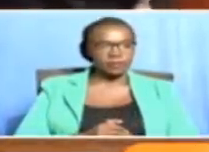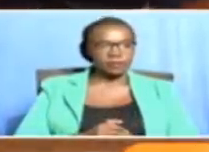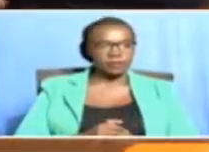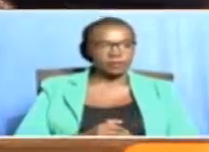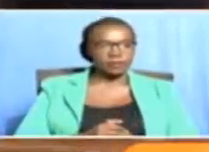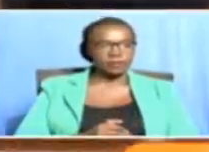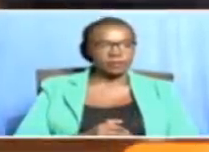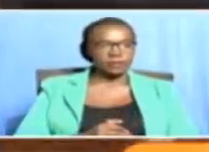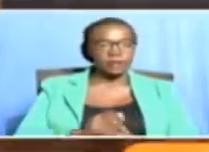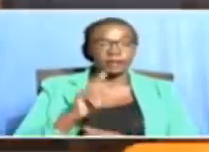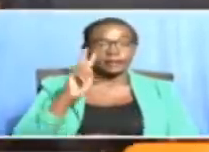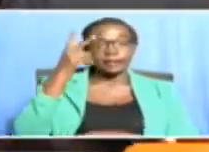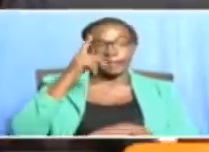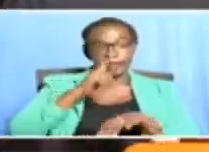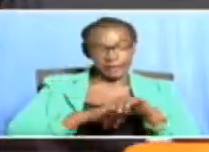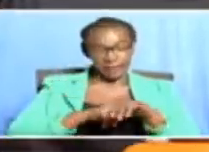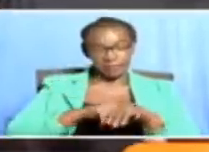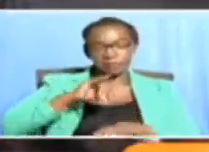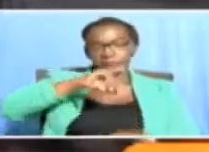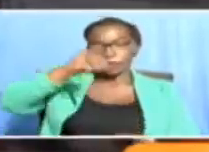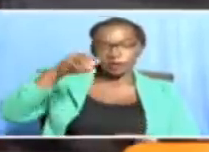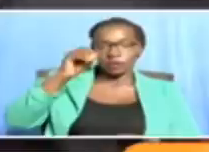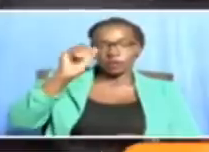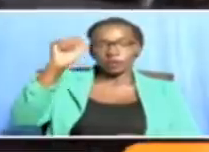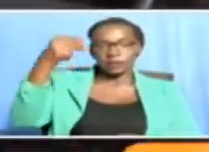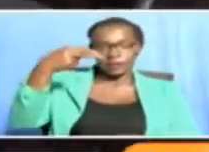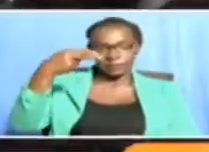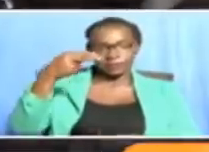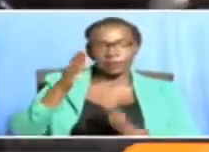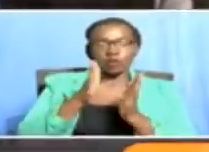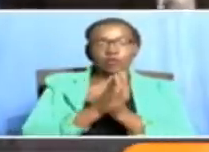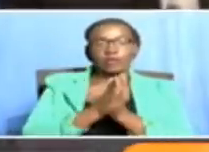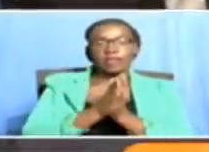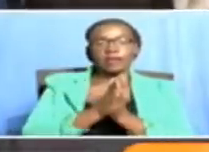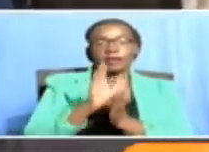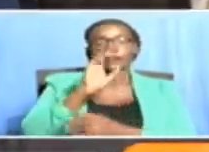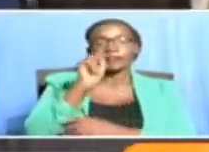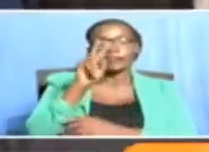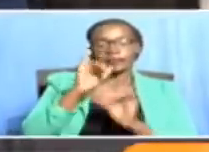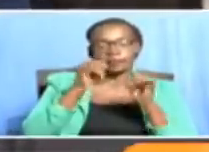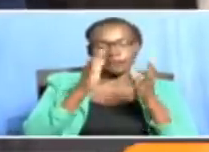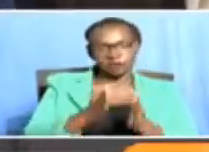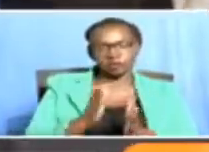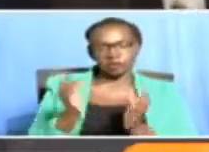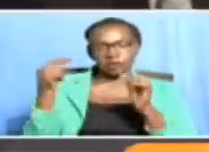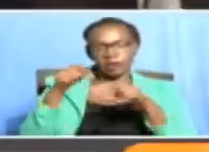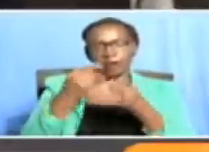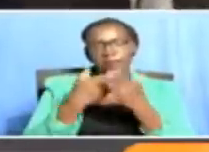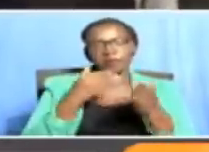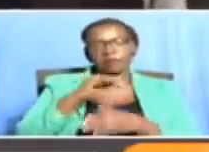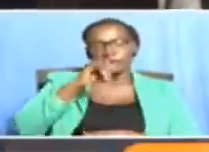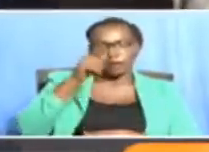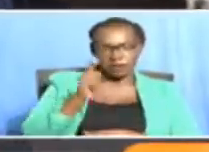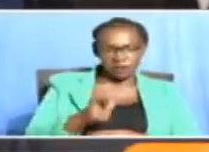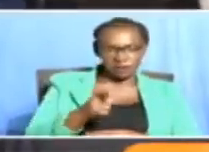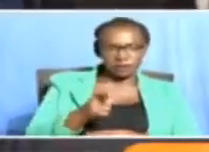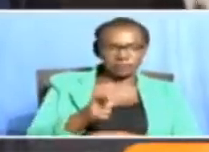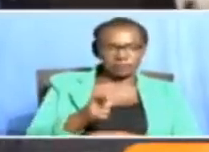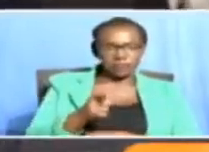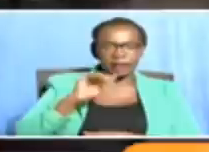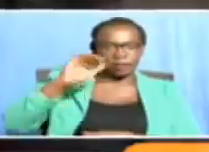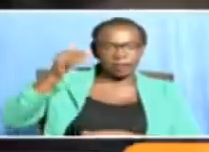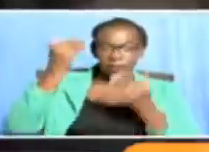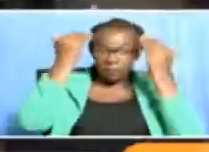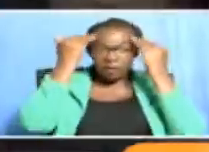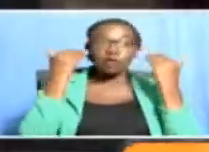For the second time, Joseph Irungu and Citizen TV anchor Jacque Maribe appeared before Justice Jesse Lesit at the Milimani Law Courts